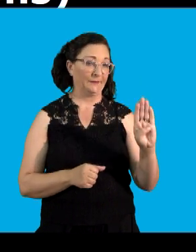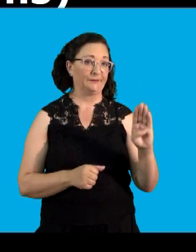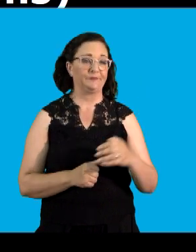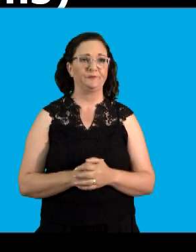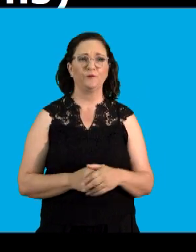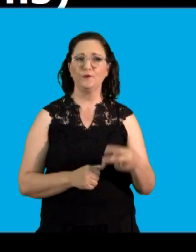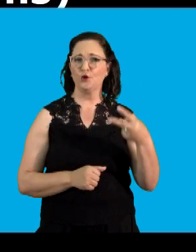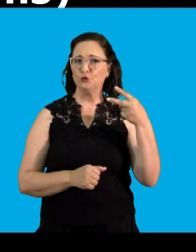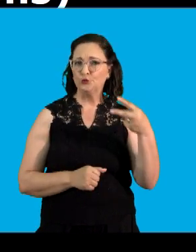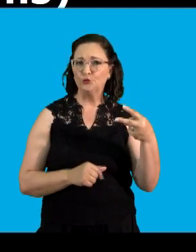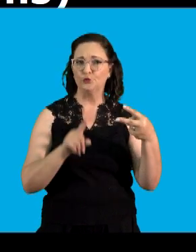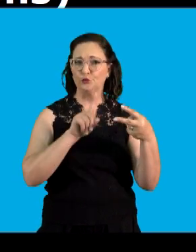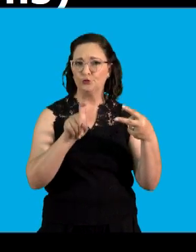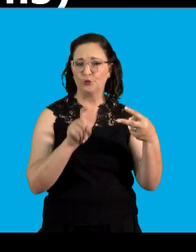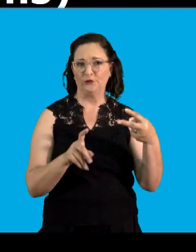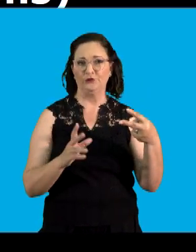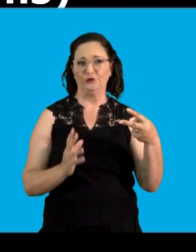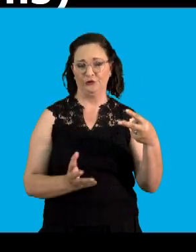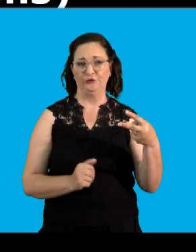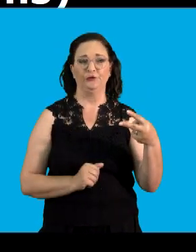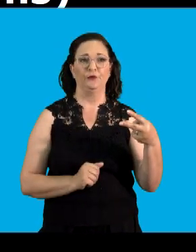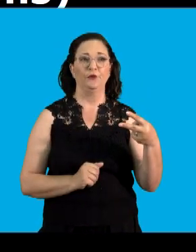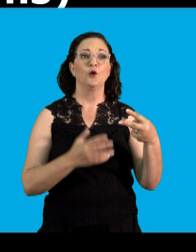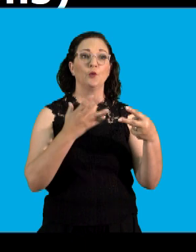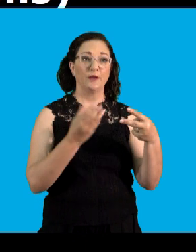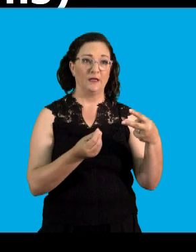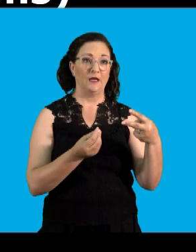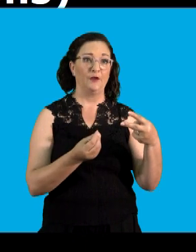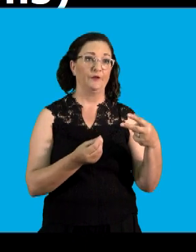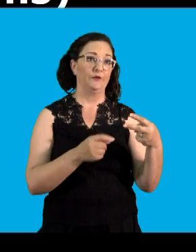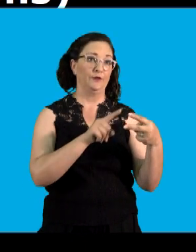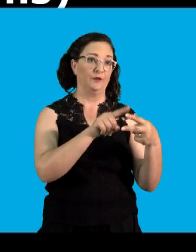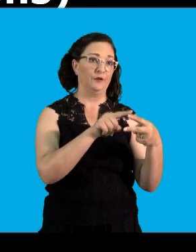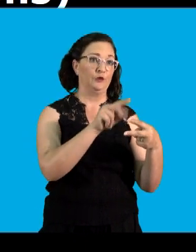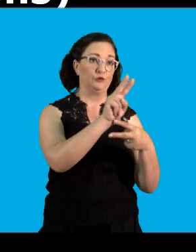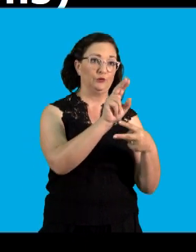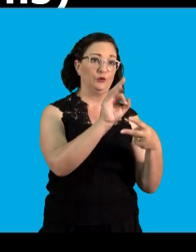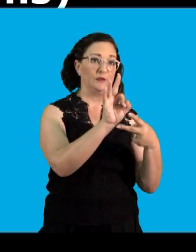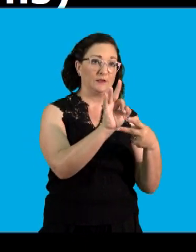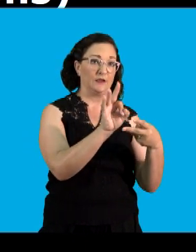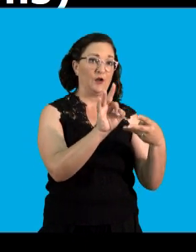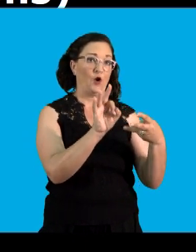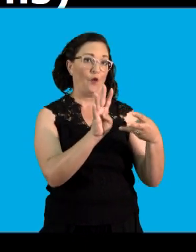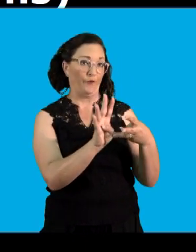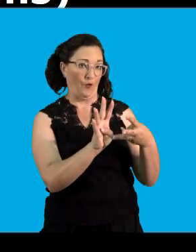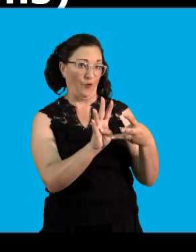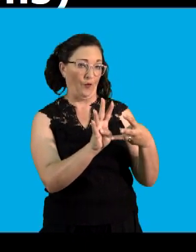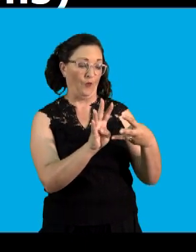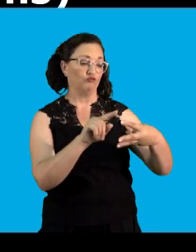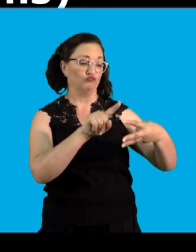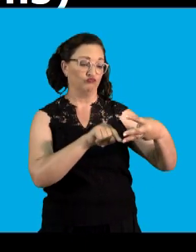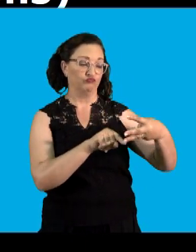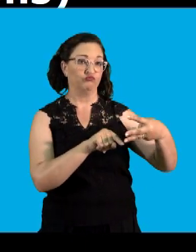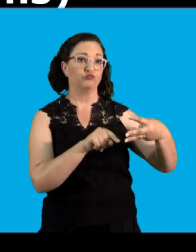answer any 2 questions. Right, so we've got question 2, we've got question 3, and question 4. Remember, I did say